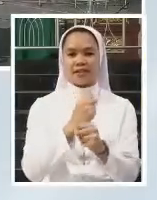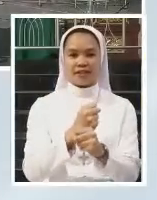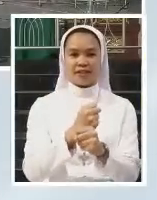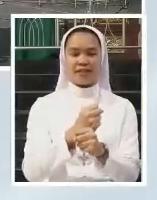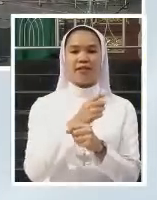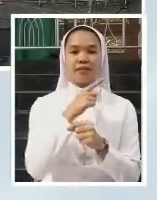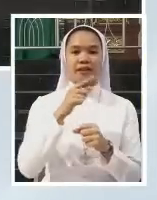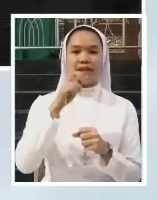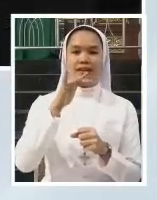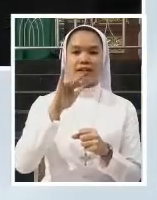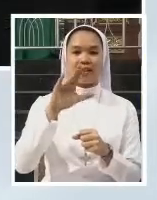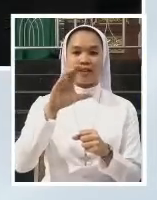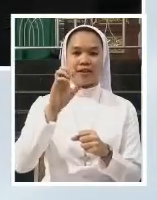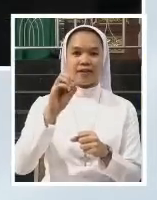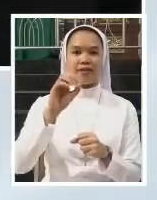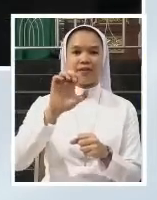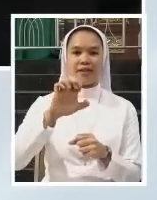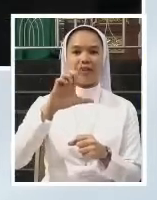Father Rico Eclar.